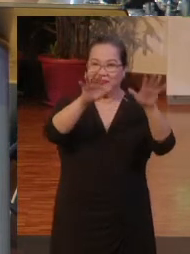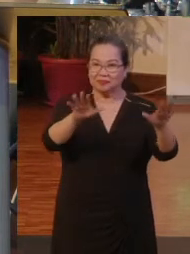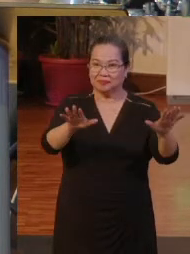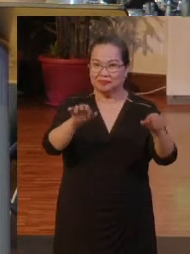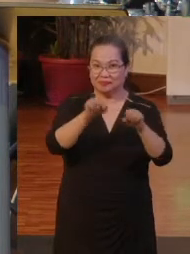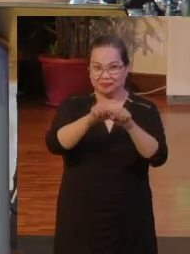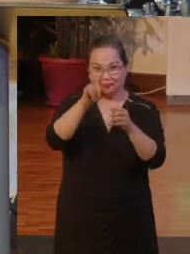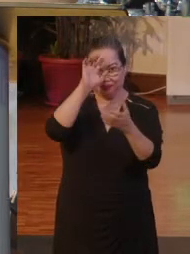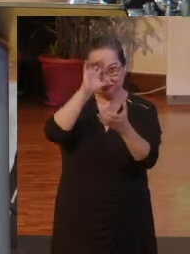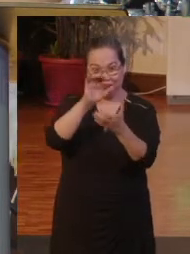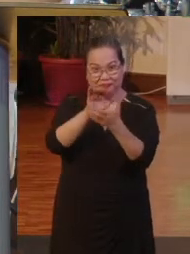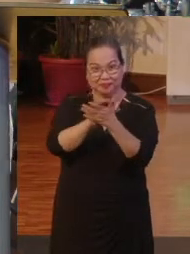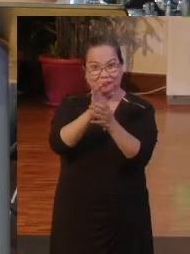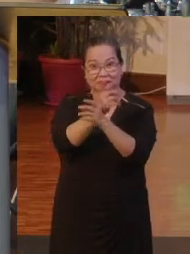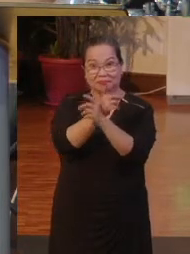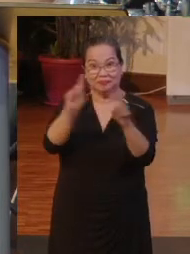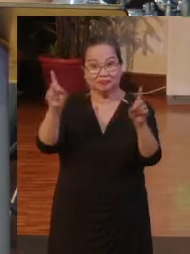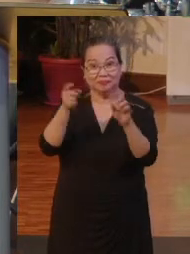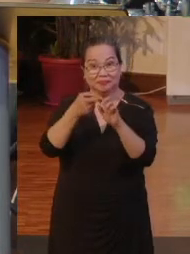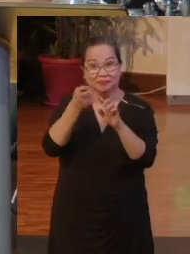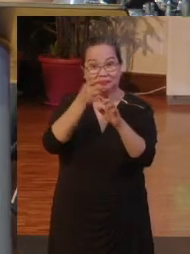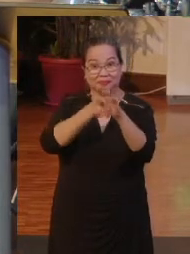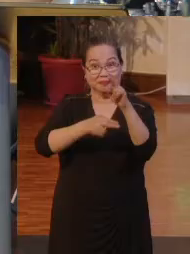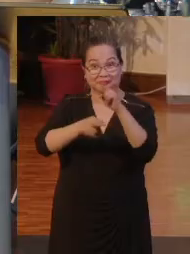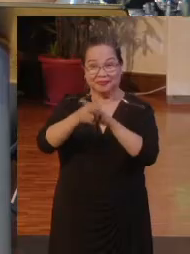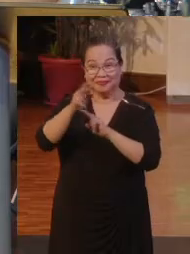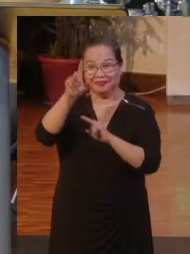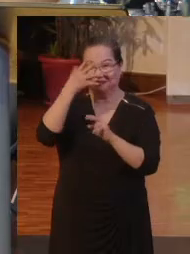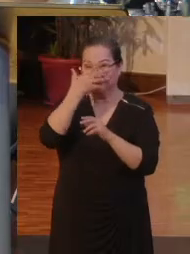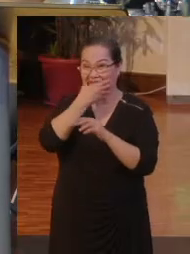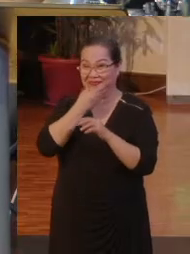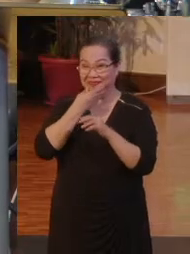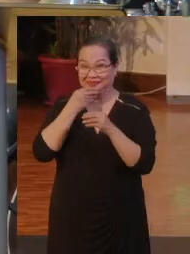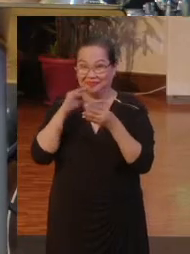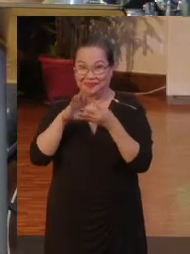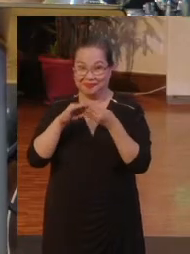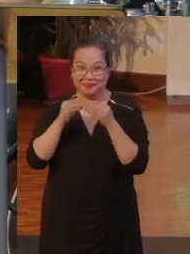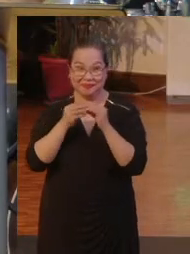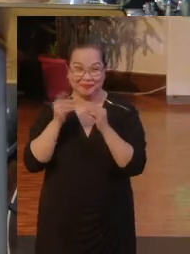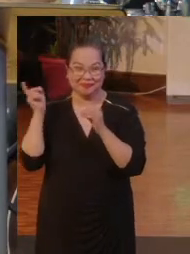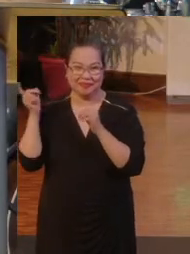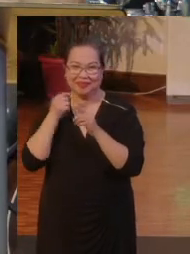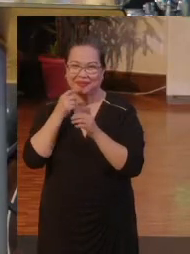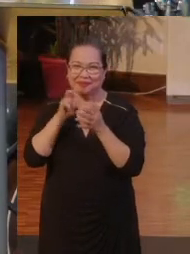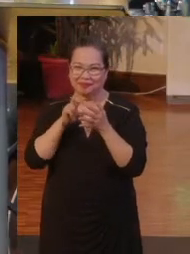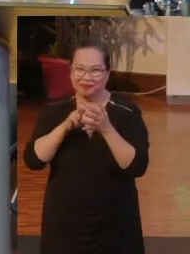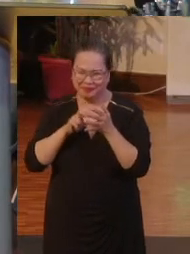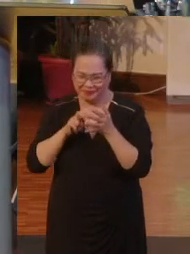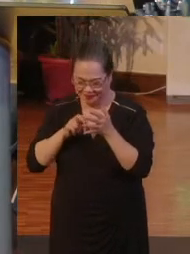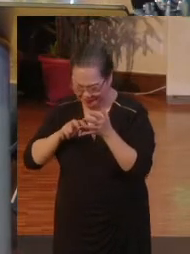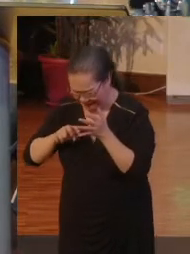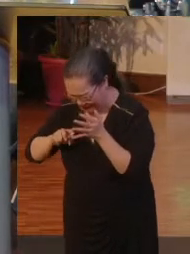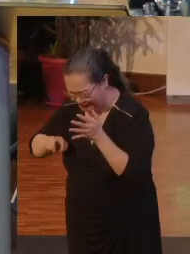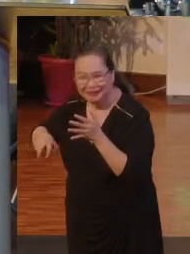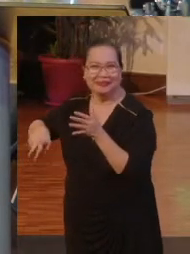I delivered you out of his hand. Ito pong napakagandang kwentong ito. Hindi ko na po babasahin dahil mahaba.